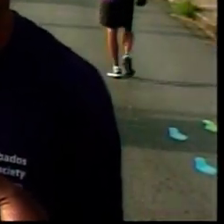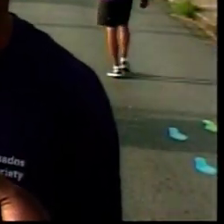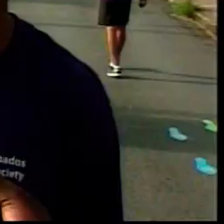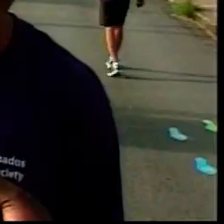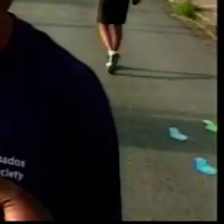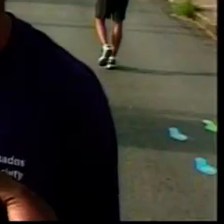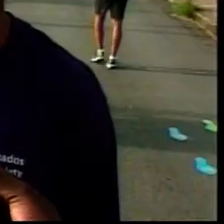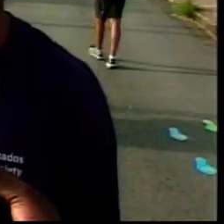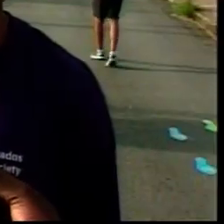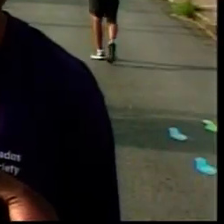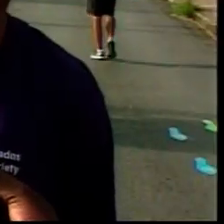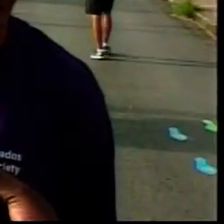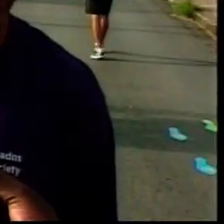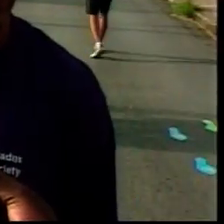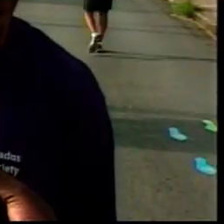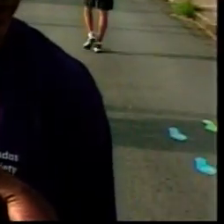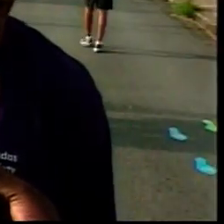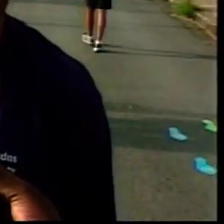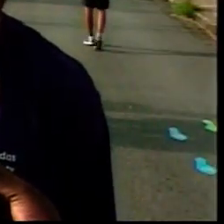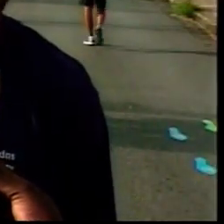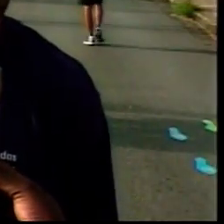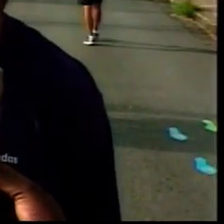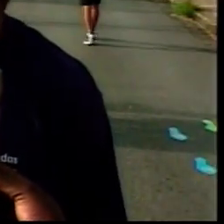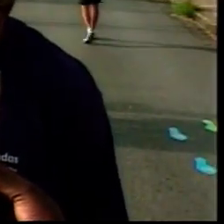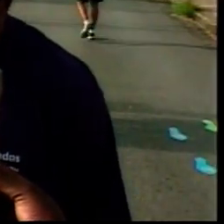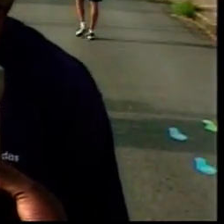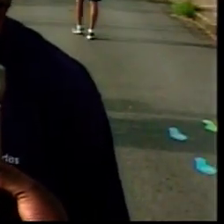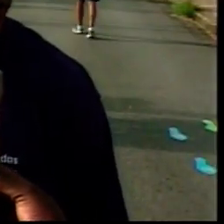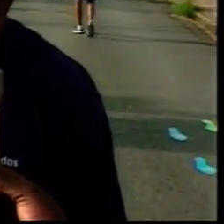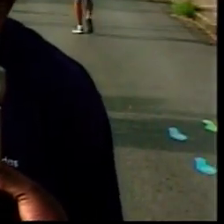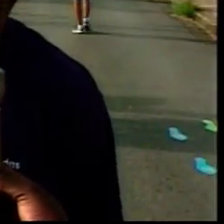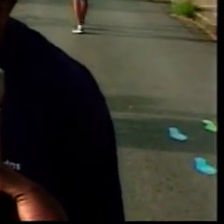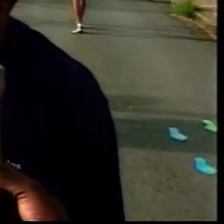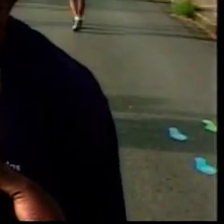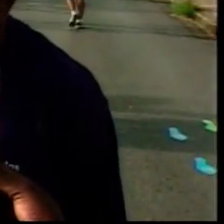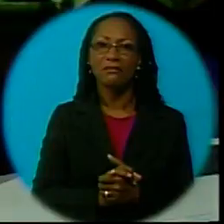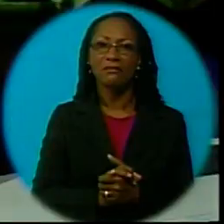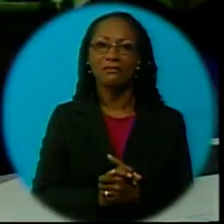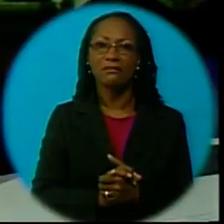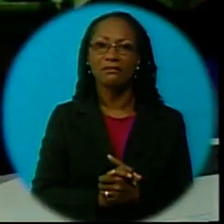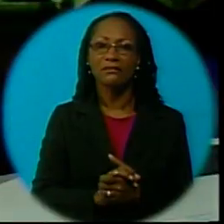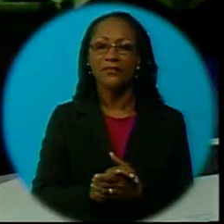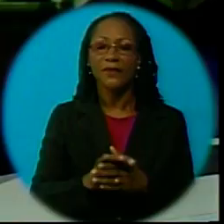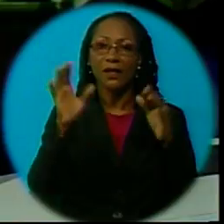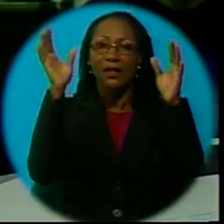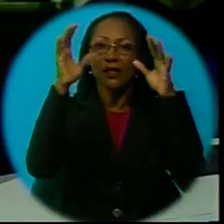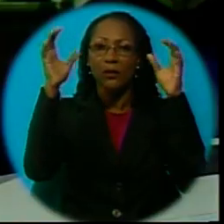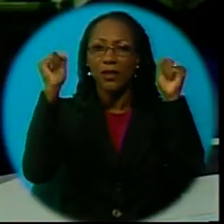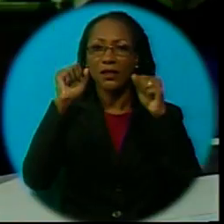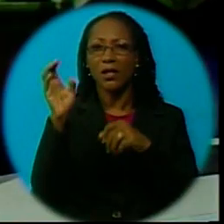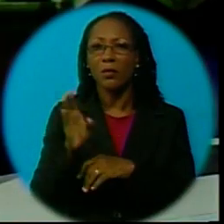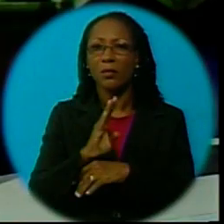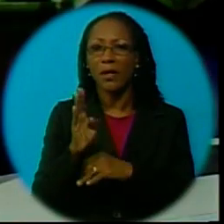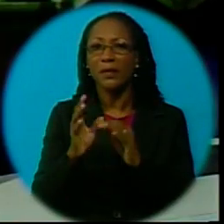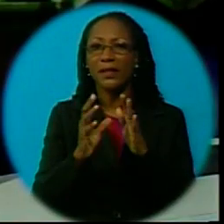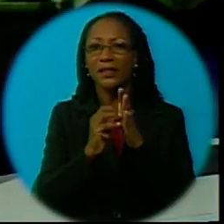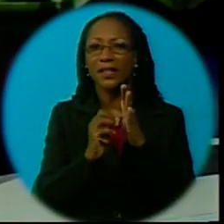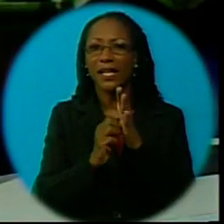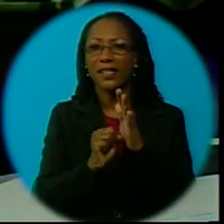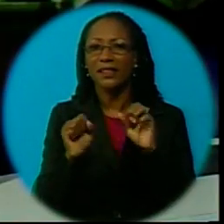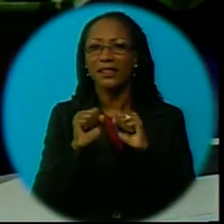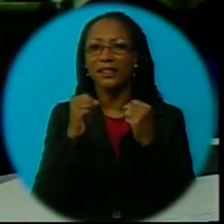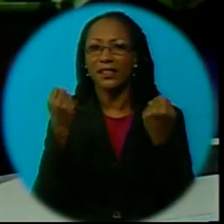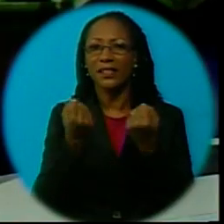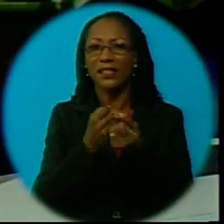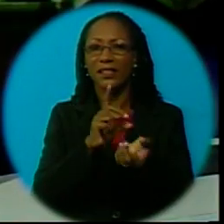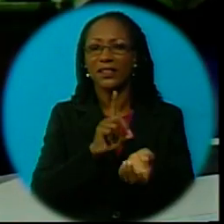analgesia. So as the money comes in, we will start buying equipment for our women. Meantime, President of the Barbados Cancer